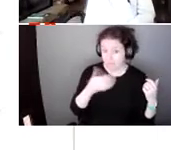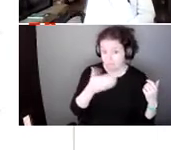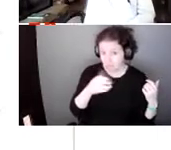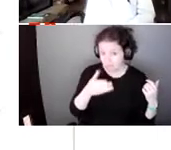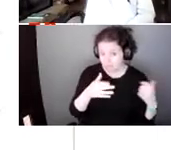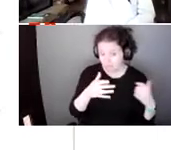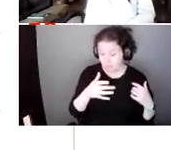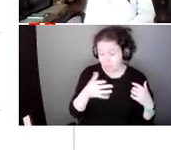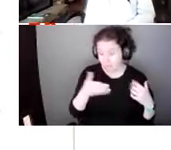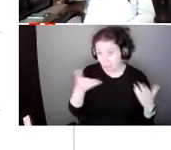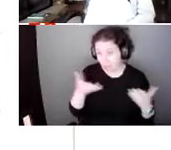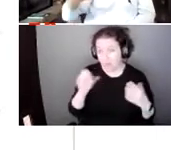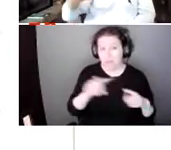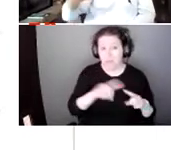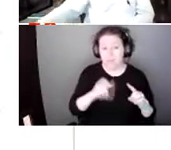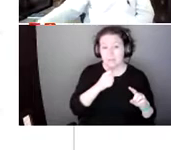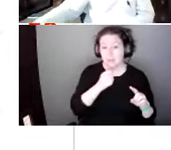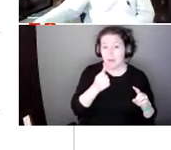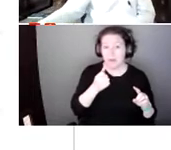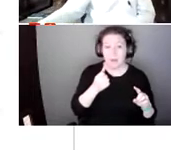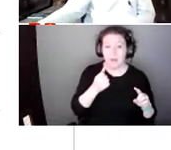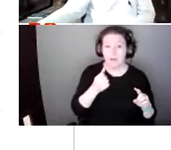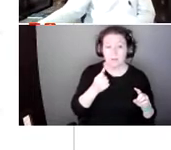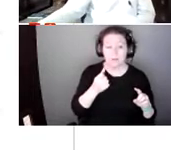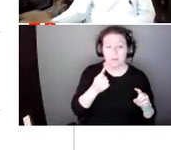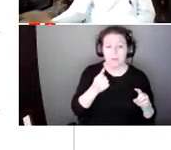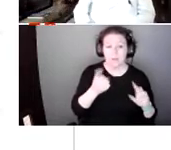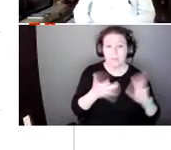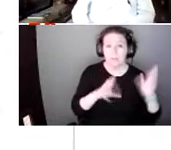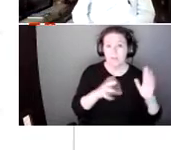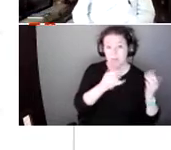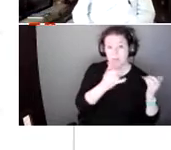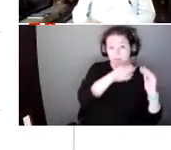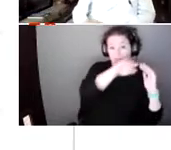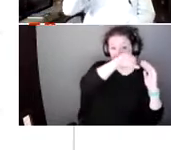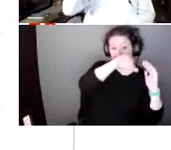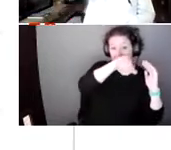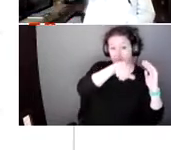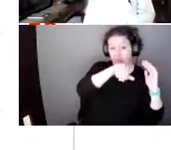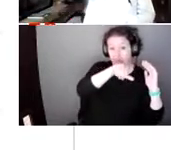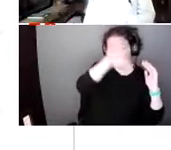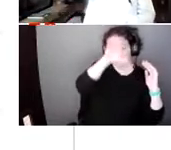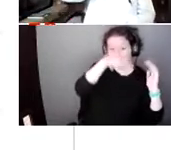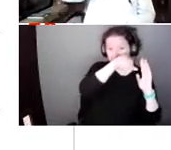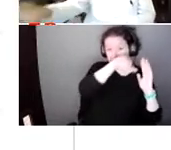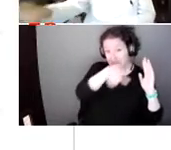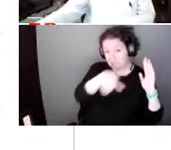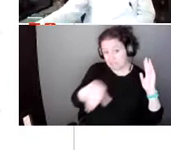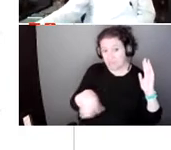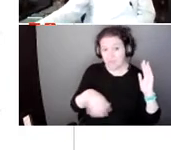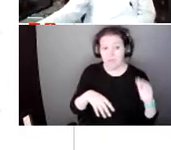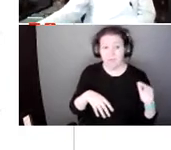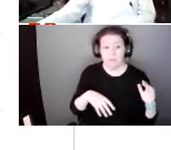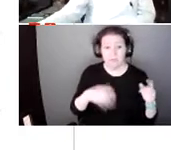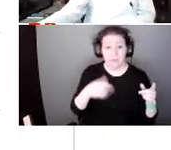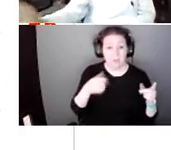seen interruption of our downward trajectory that was established in